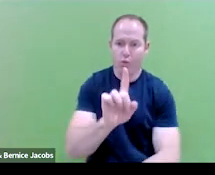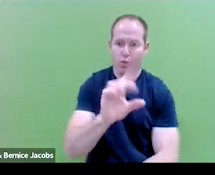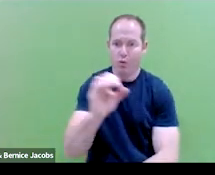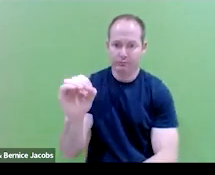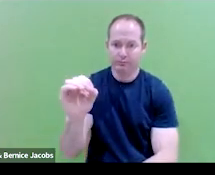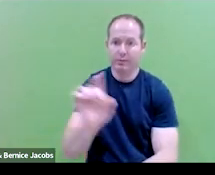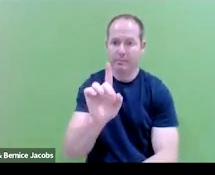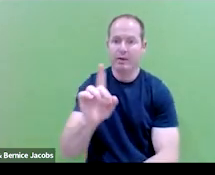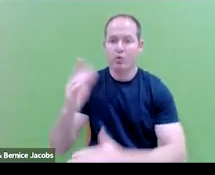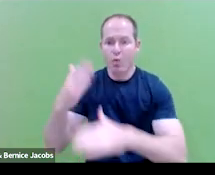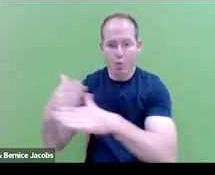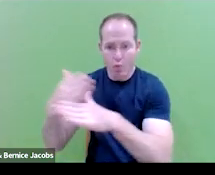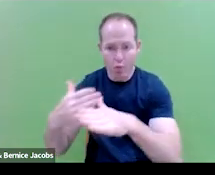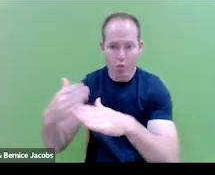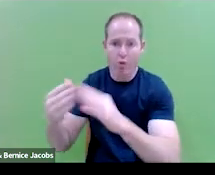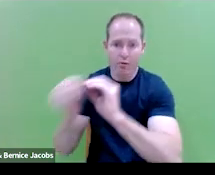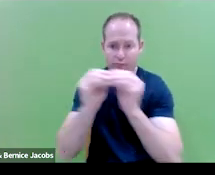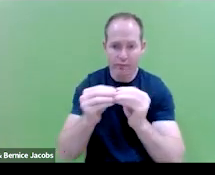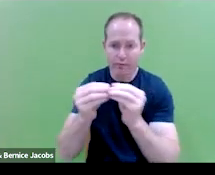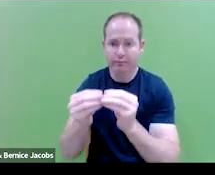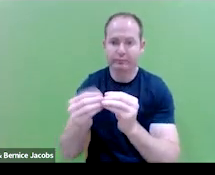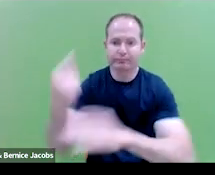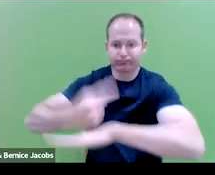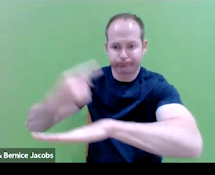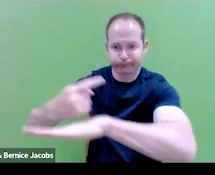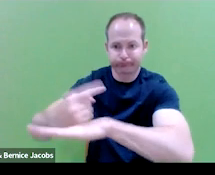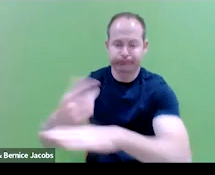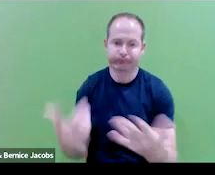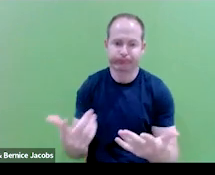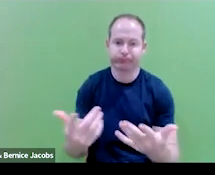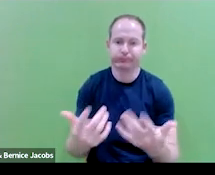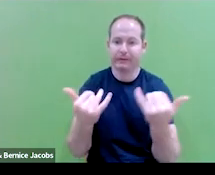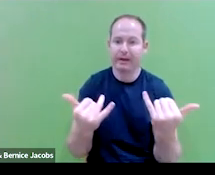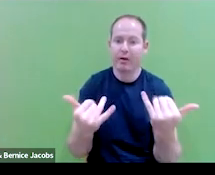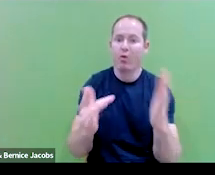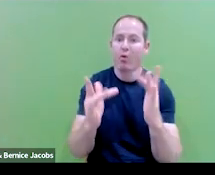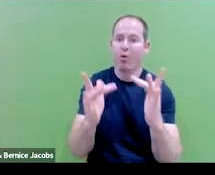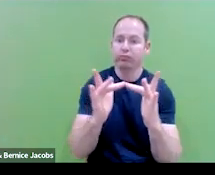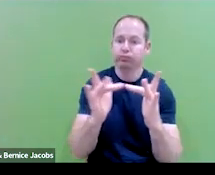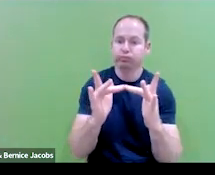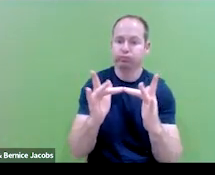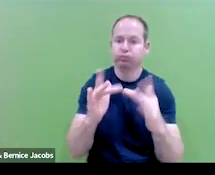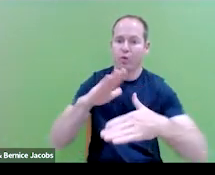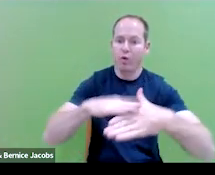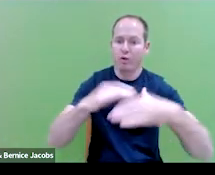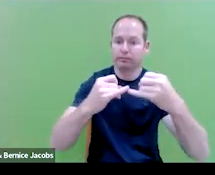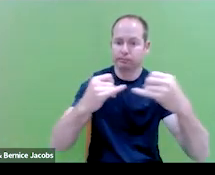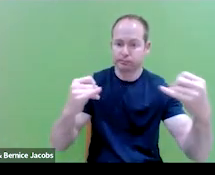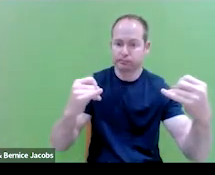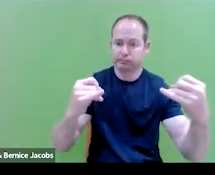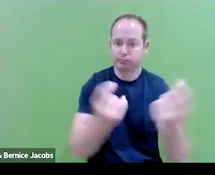days. So the ability to impact change in the digital space and online platforms is a